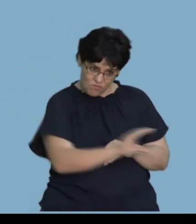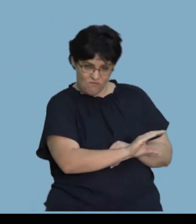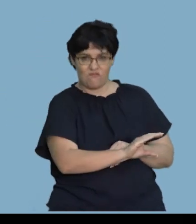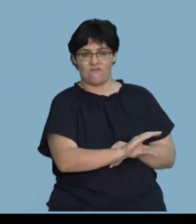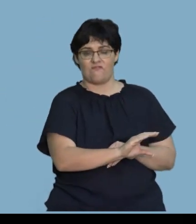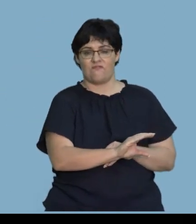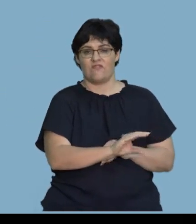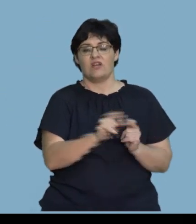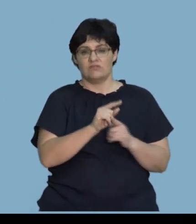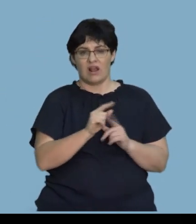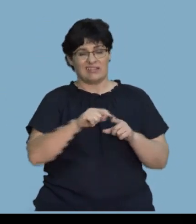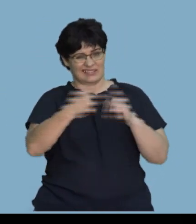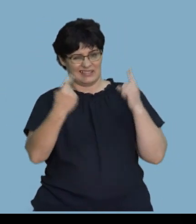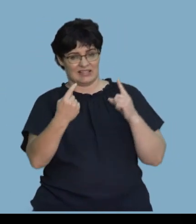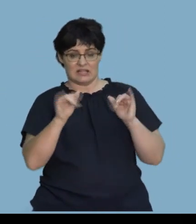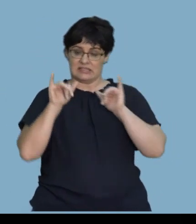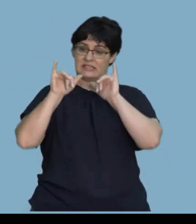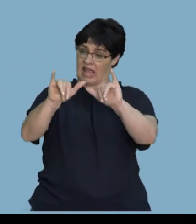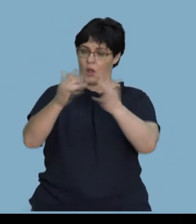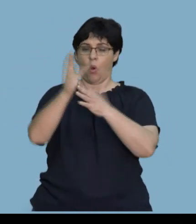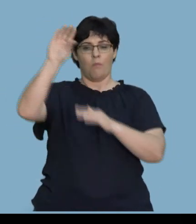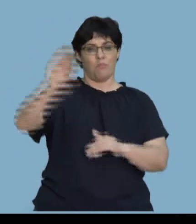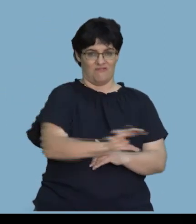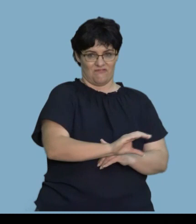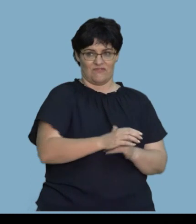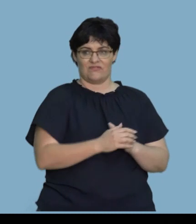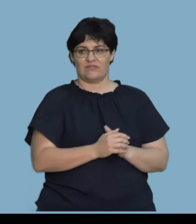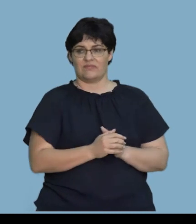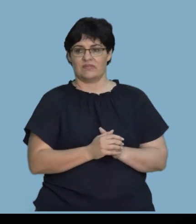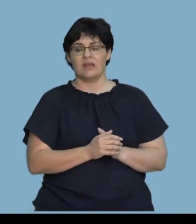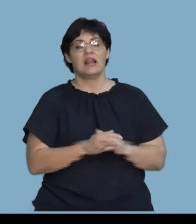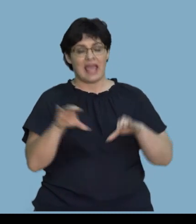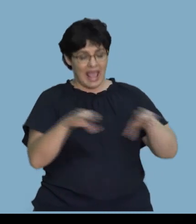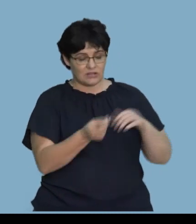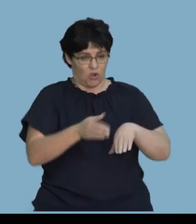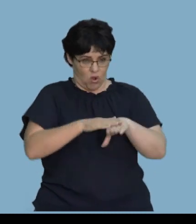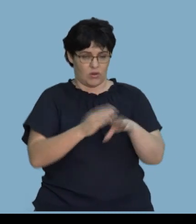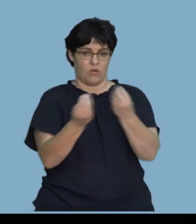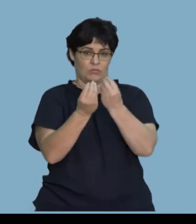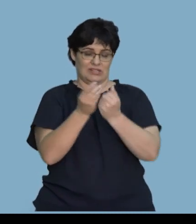static friction. So there is a frictional force acting on object, okay?